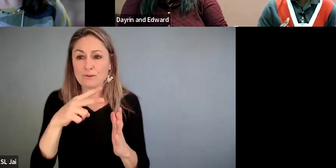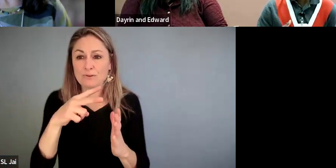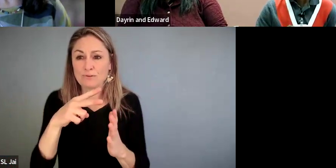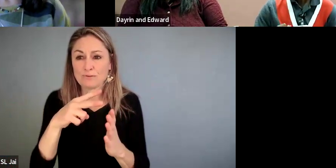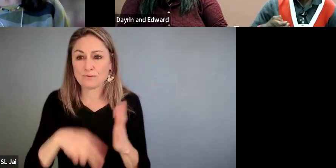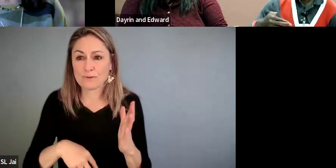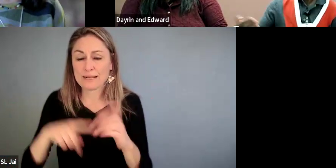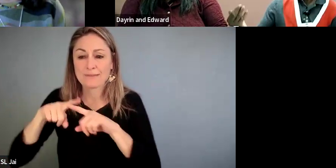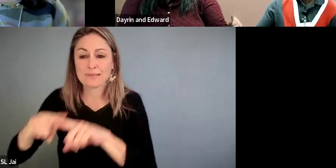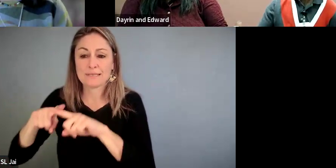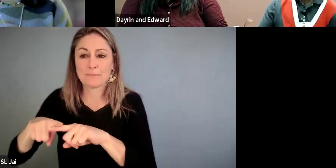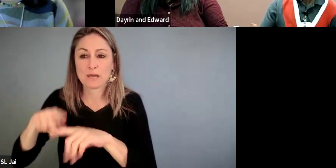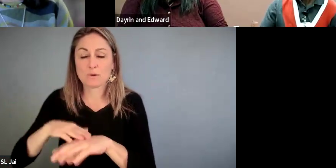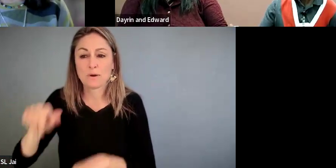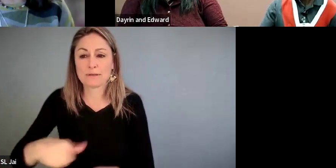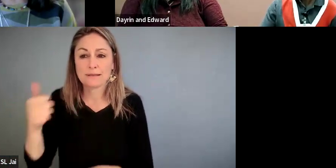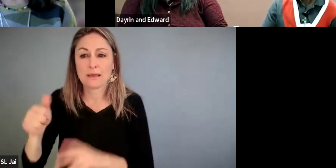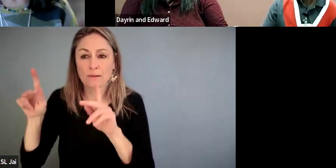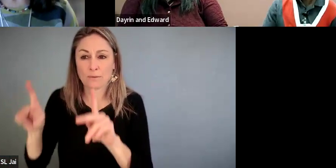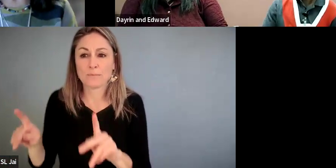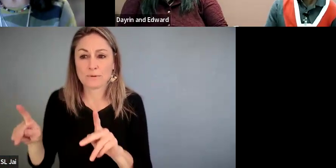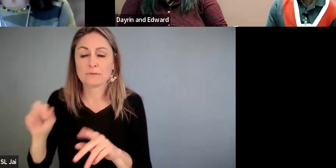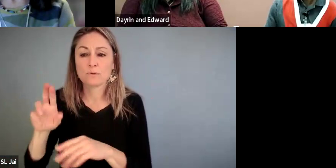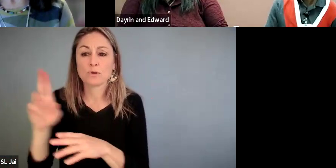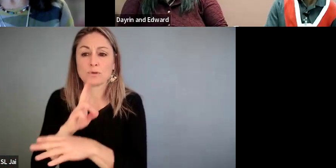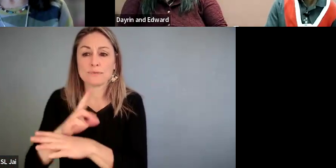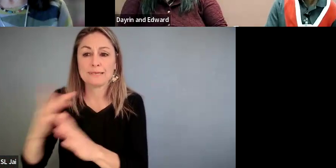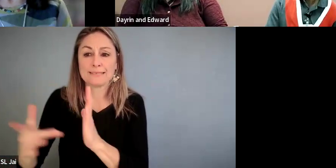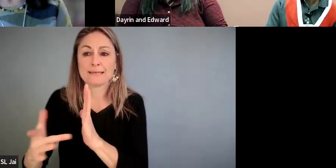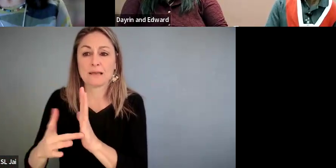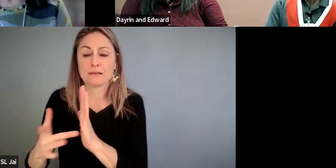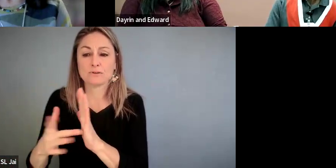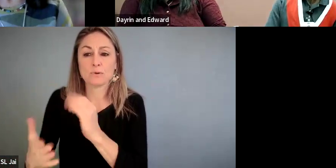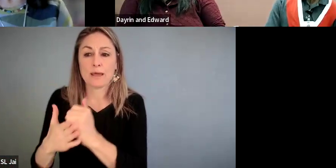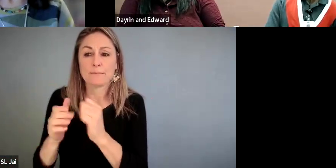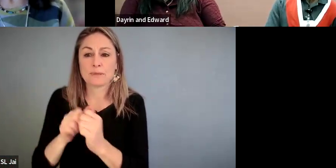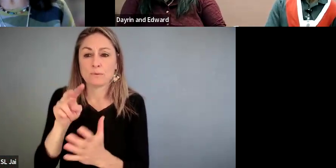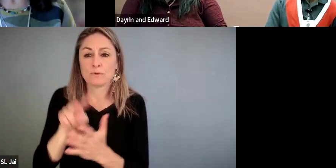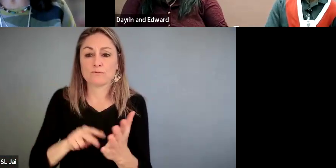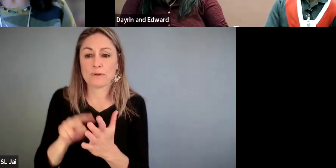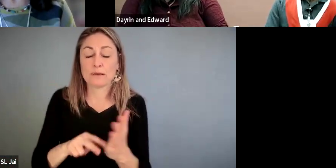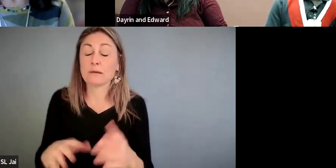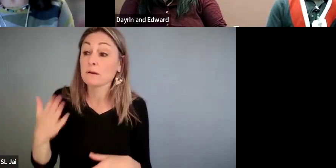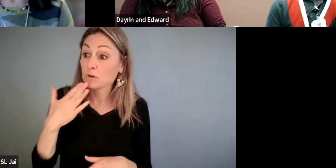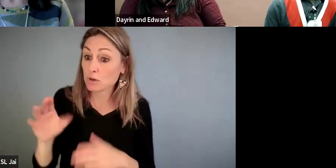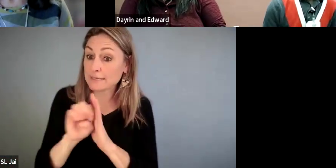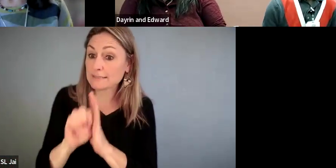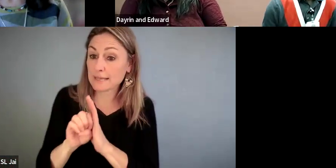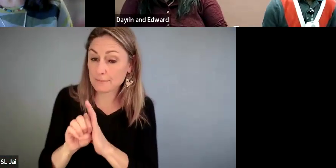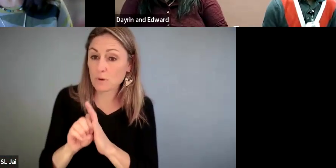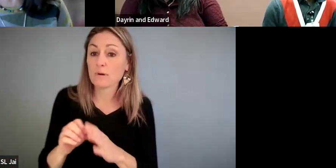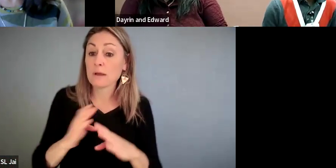depend on someone or using technology to help me out with reading. Yeah, that's a good example. So